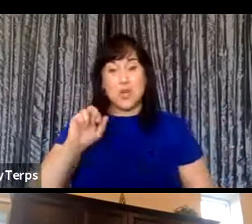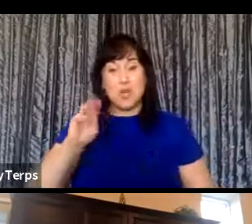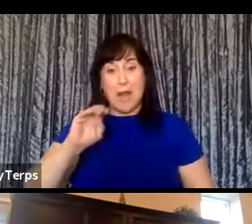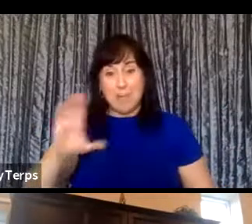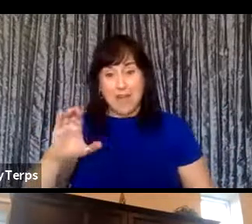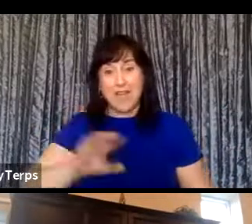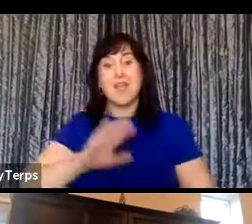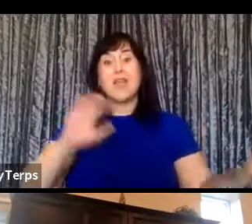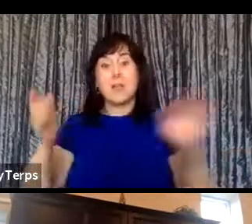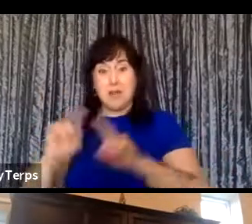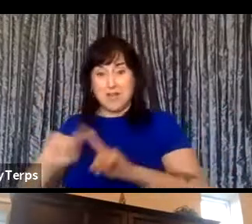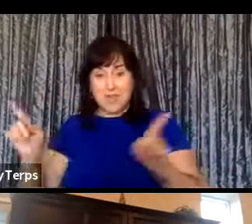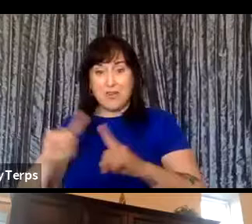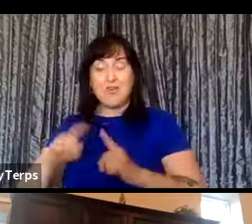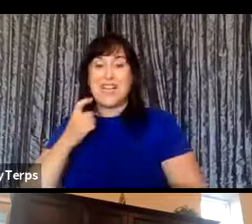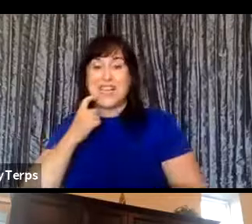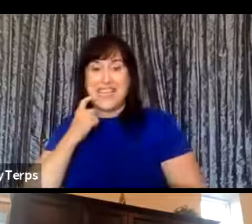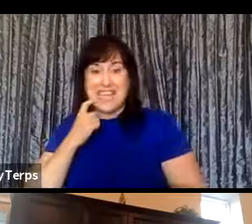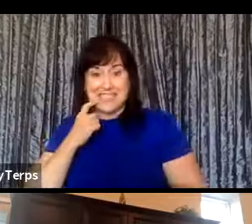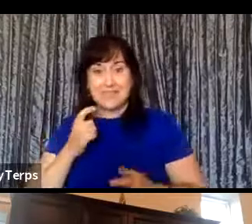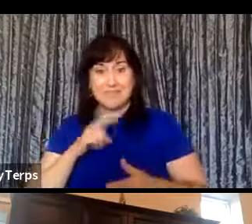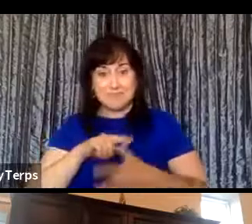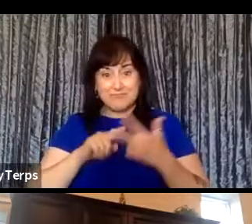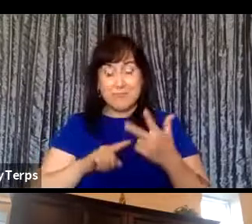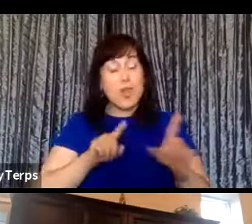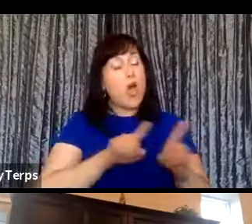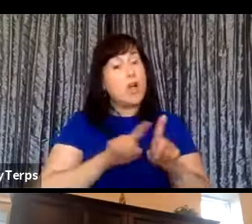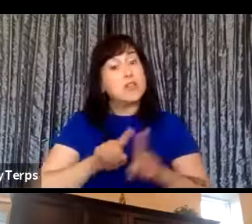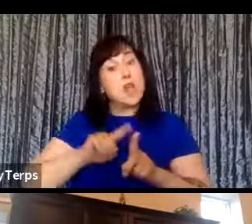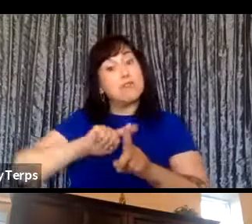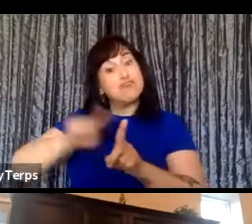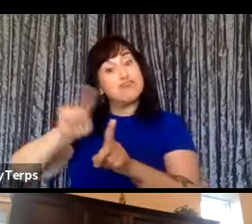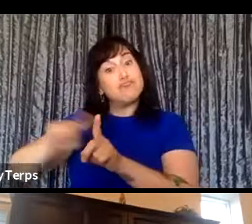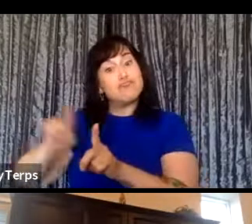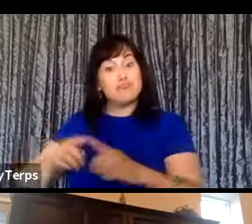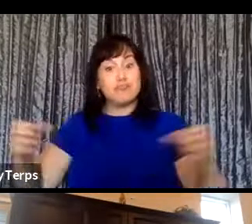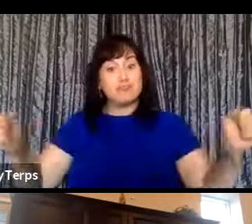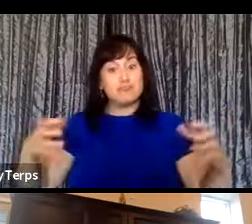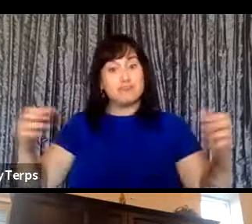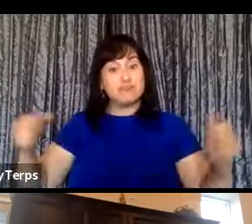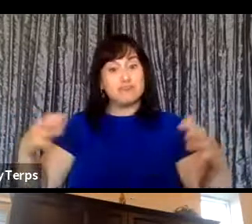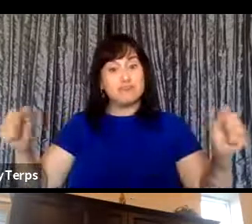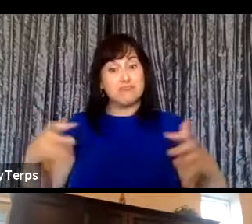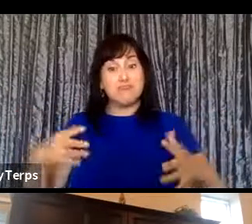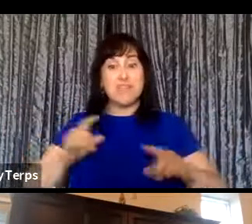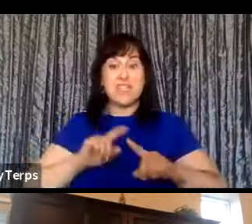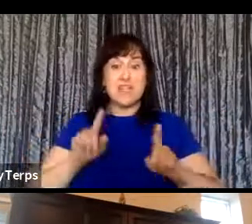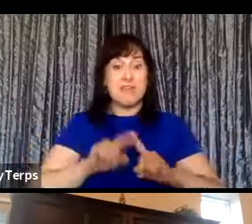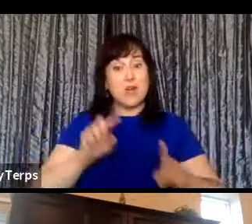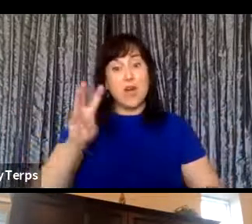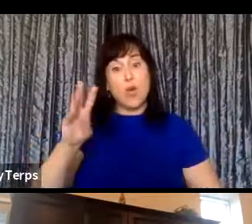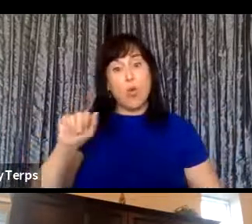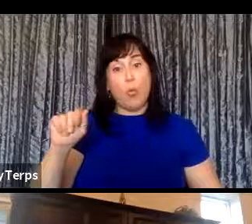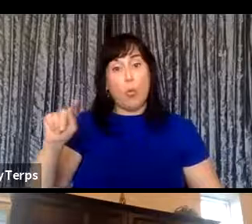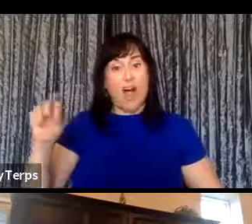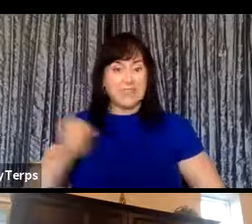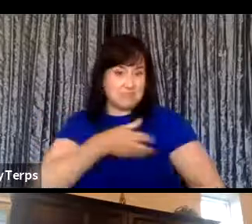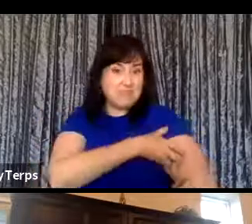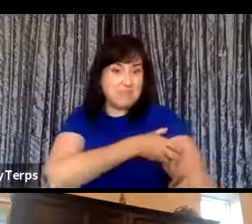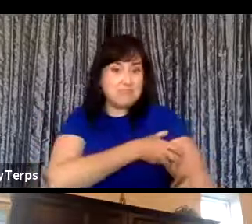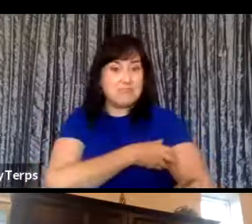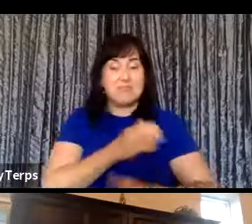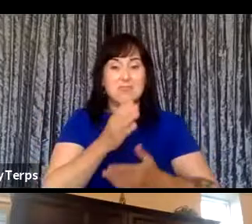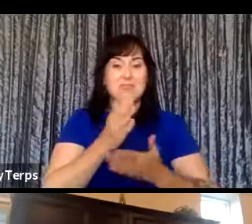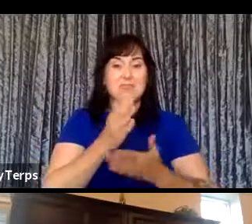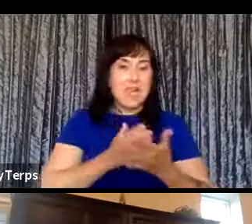differently to a glass. Okay, also different microwaves, Christy, will have different wattages. Like, you know, some of them are like Energy Star